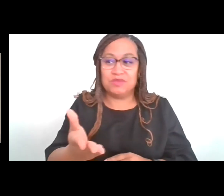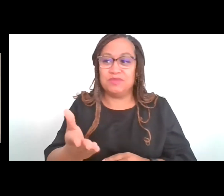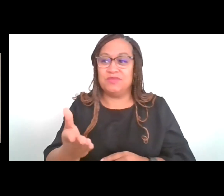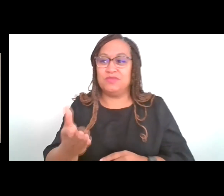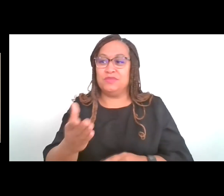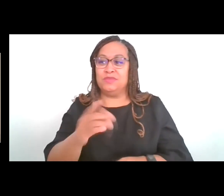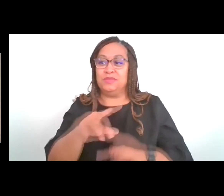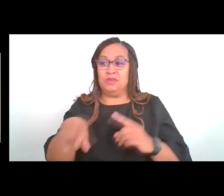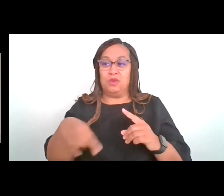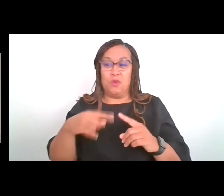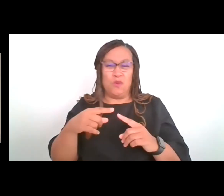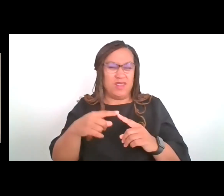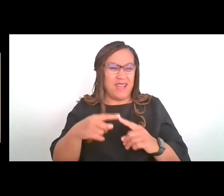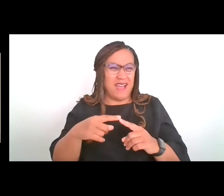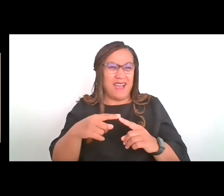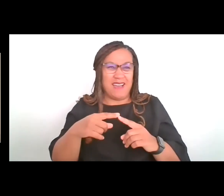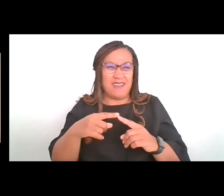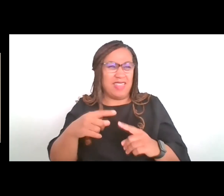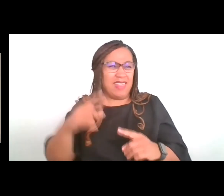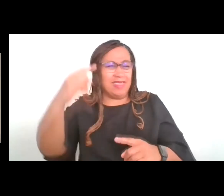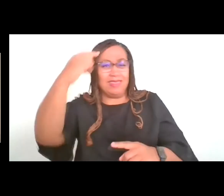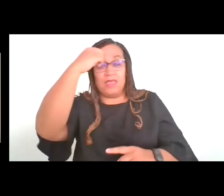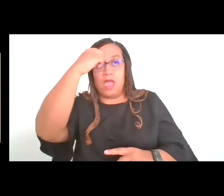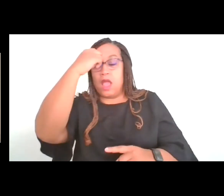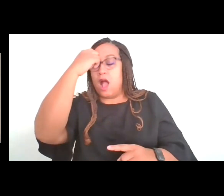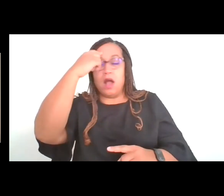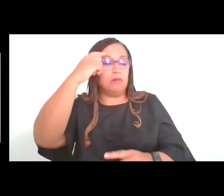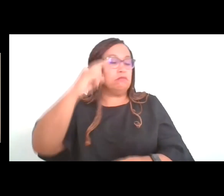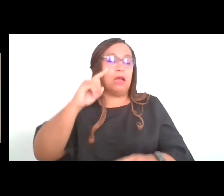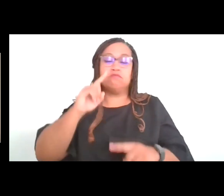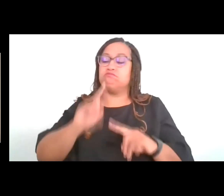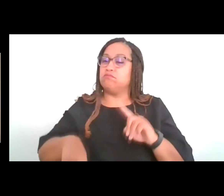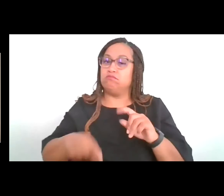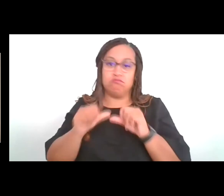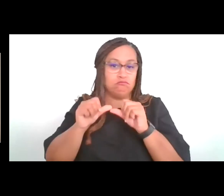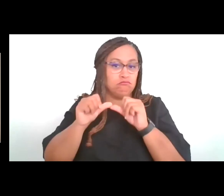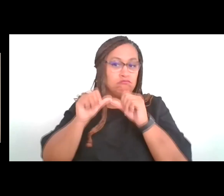am sure I have reached the end.